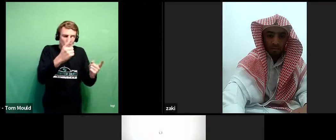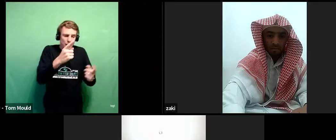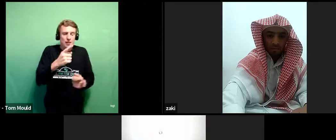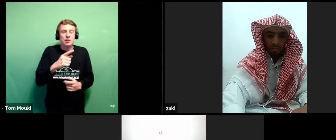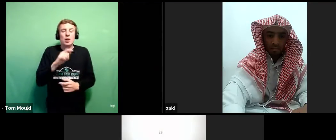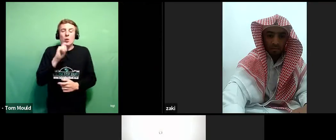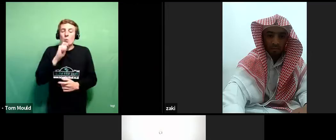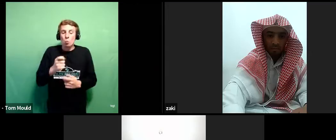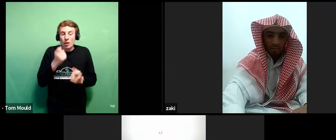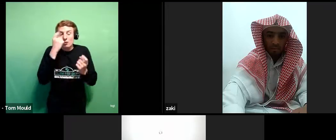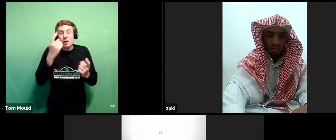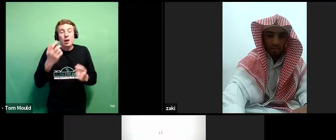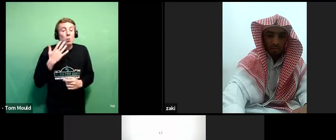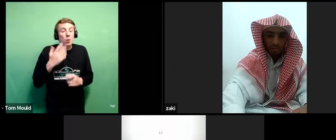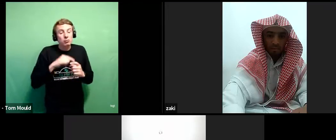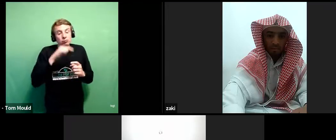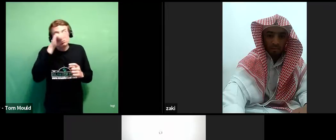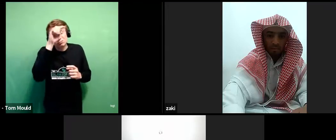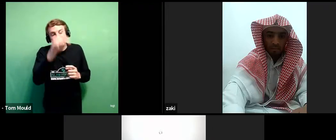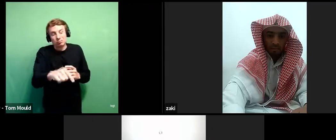in punishment.